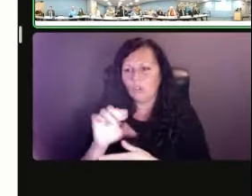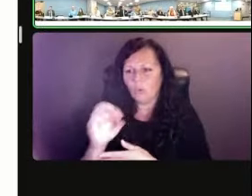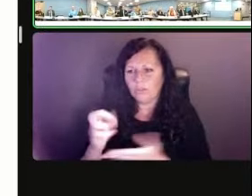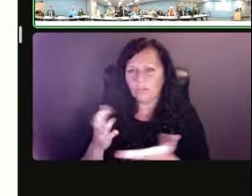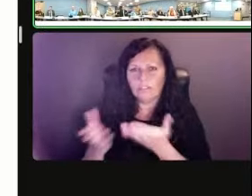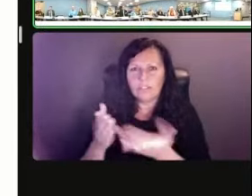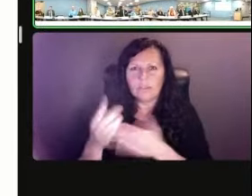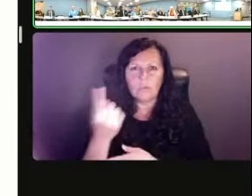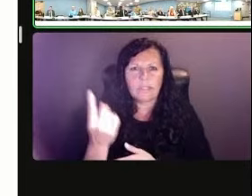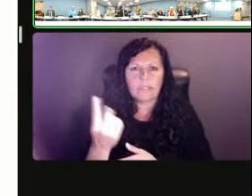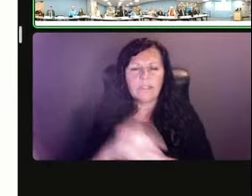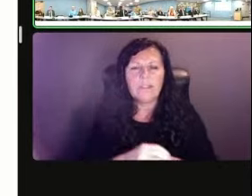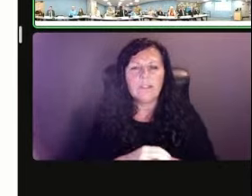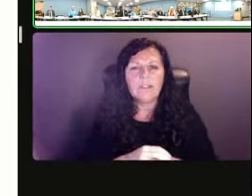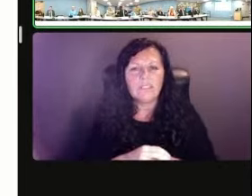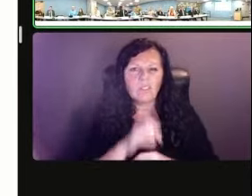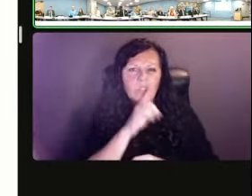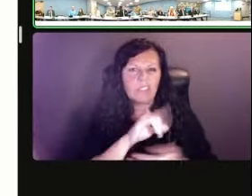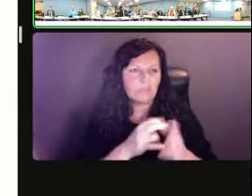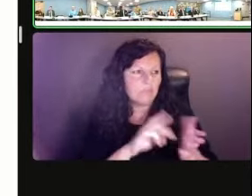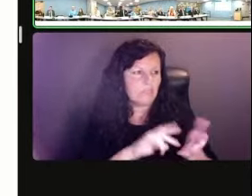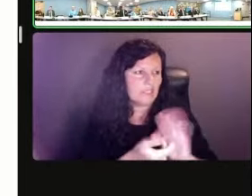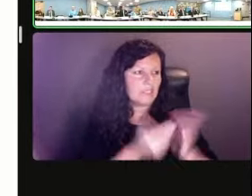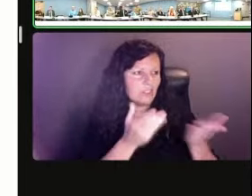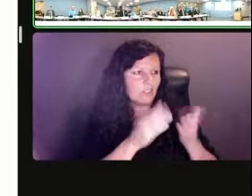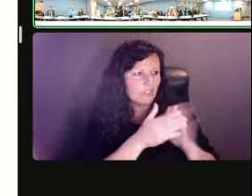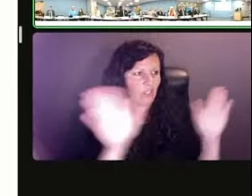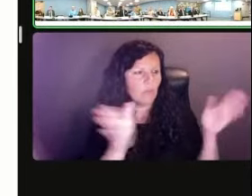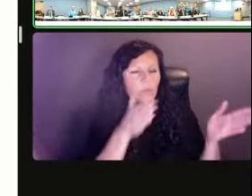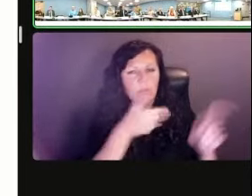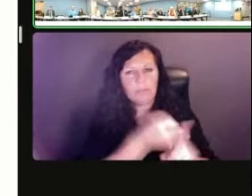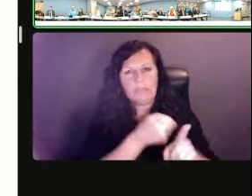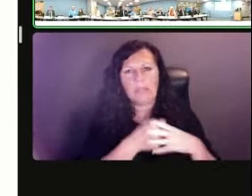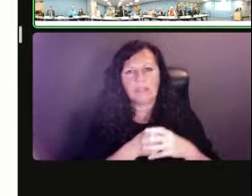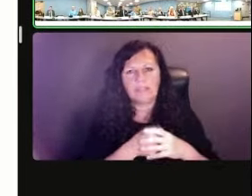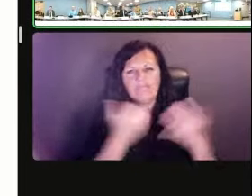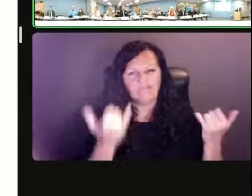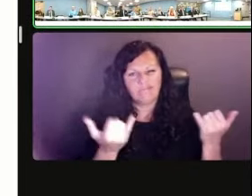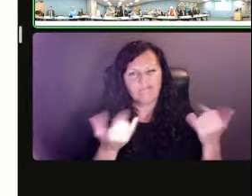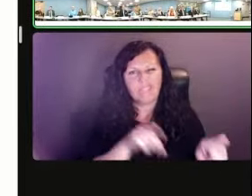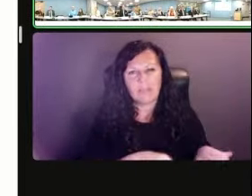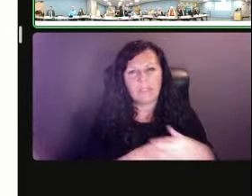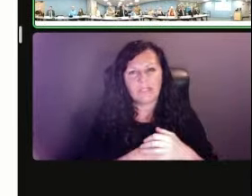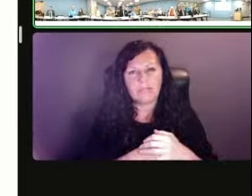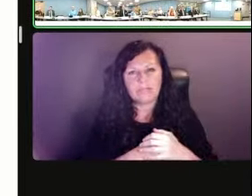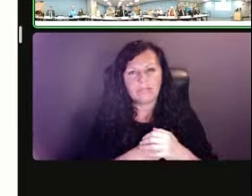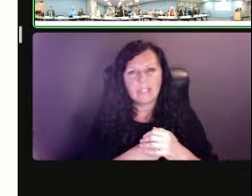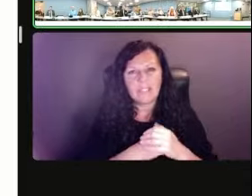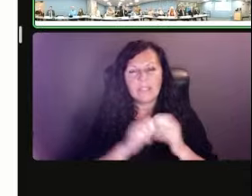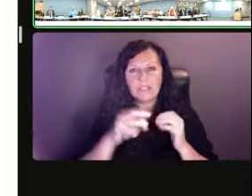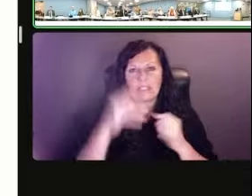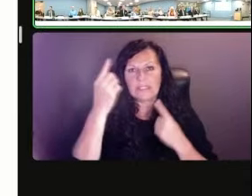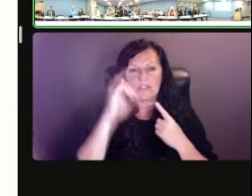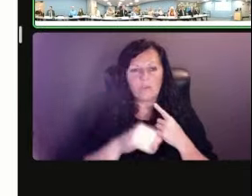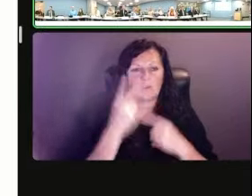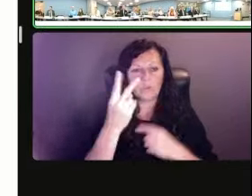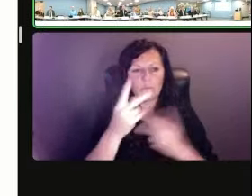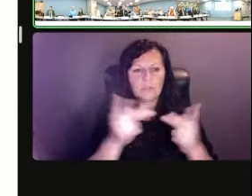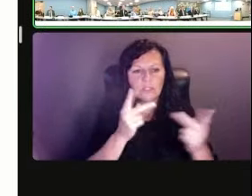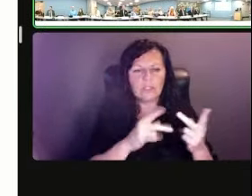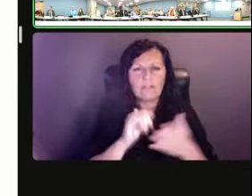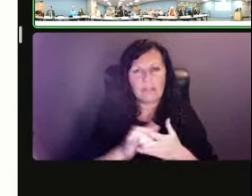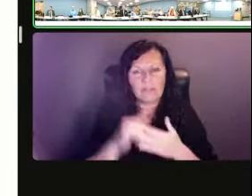some significant service impacts. And that's where we find ourselves today. So even taking these two positions, and this is a thought process that we went